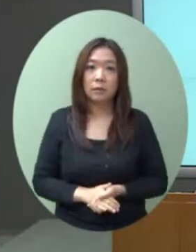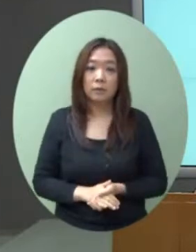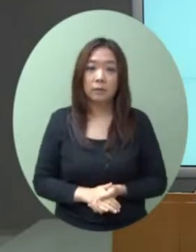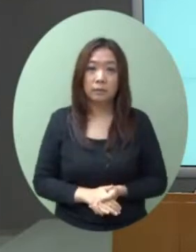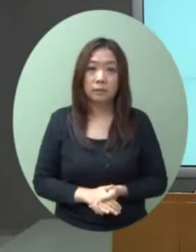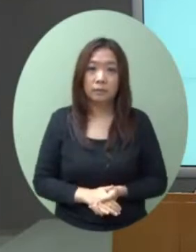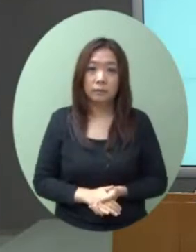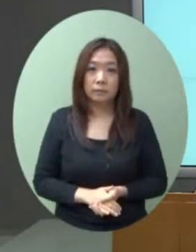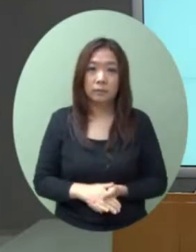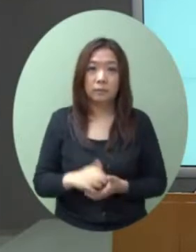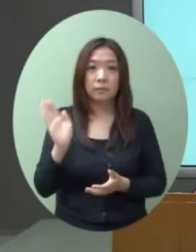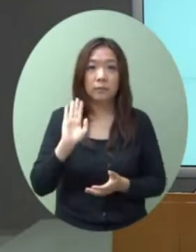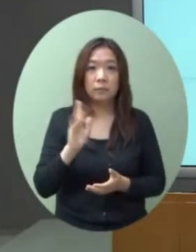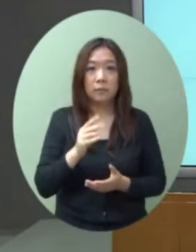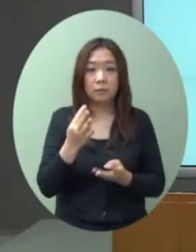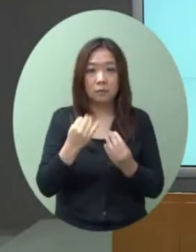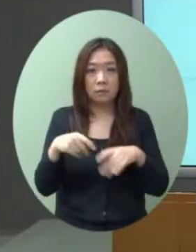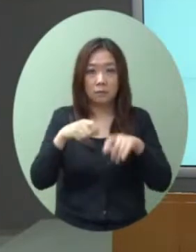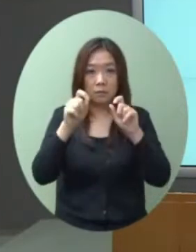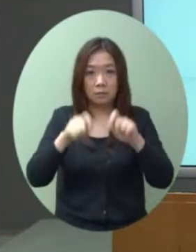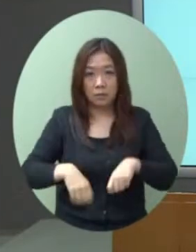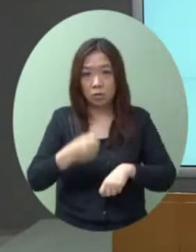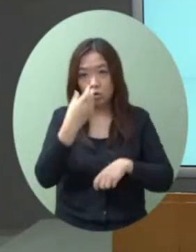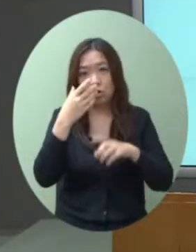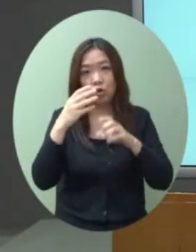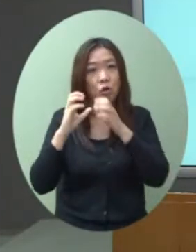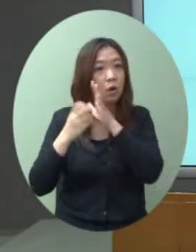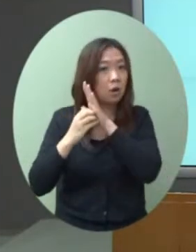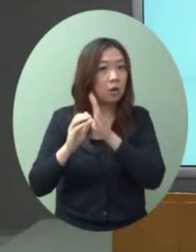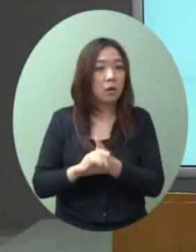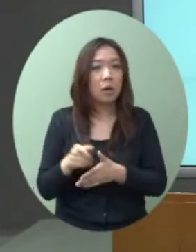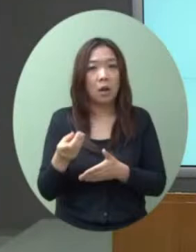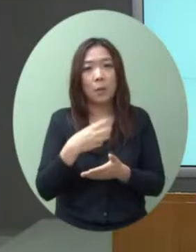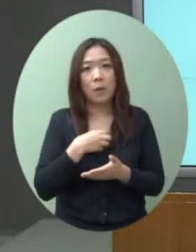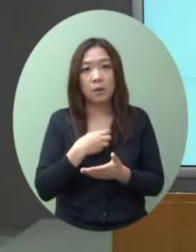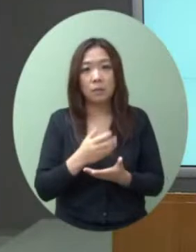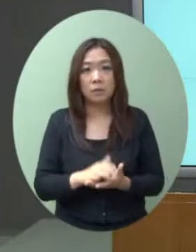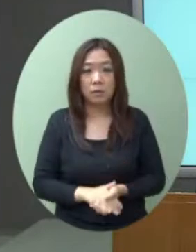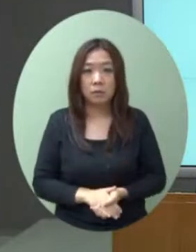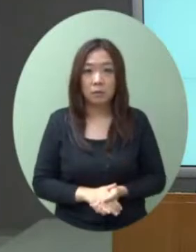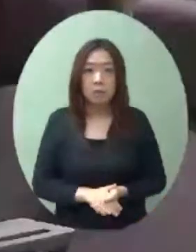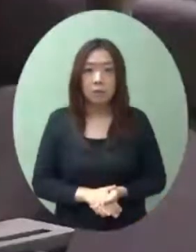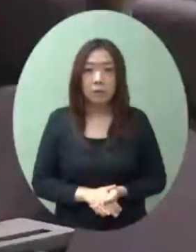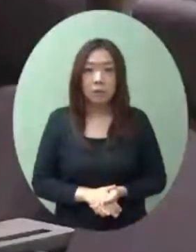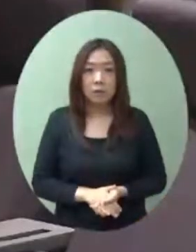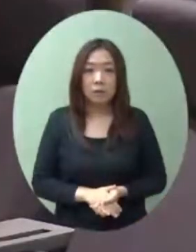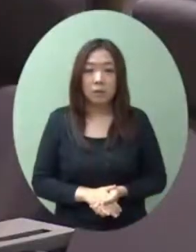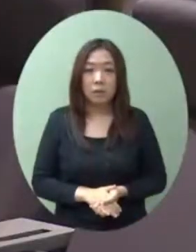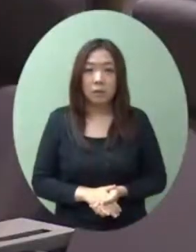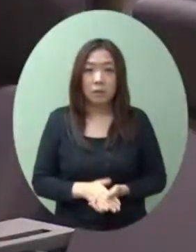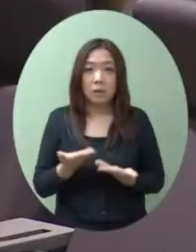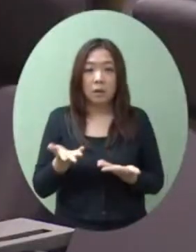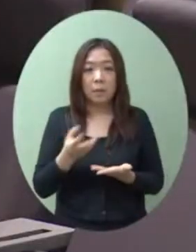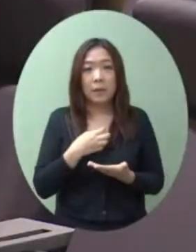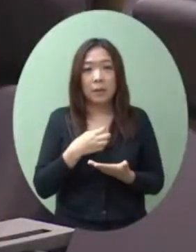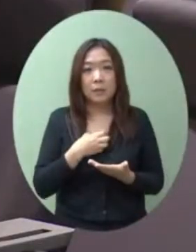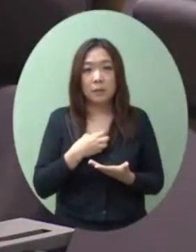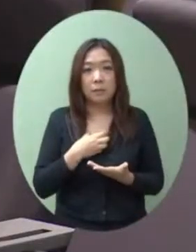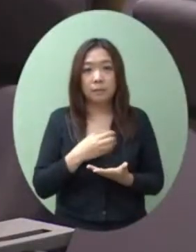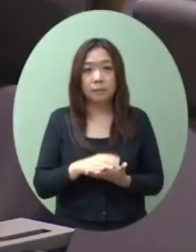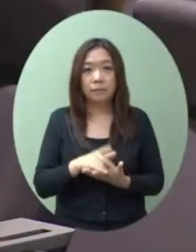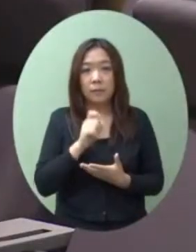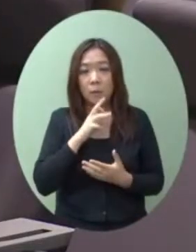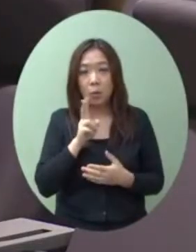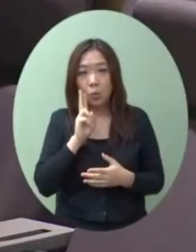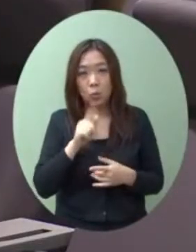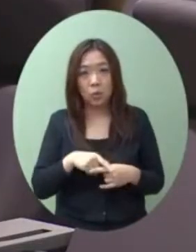One in the front to the left. I'm from about a surge in cases after the shortening of hotel